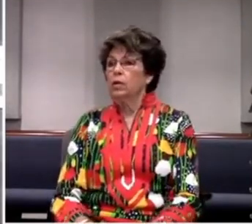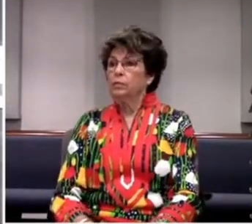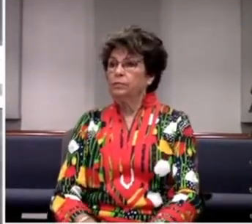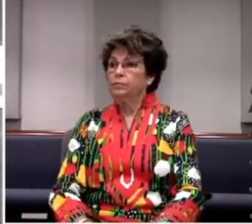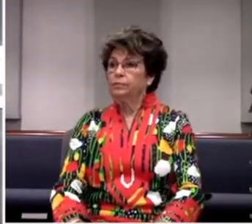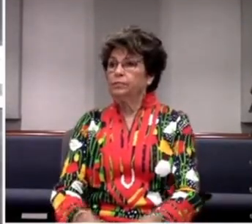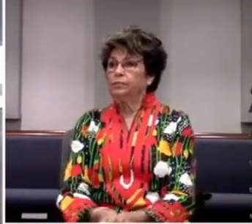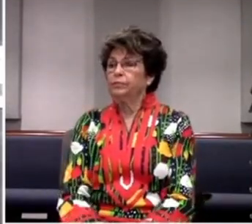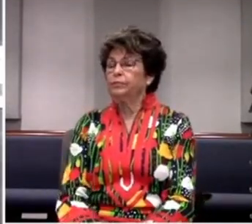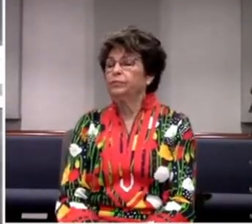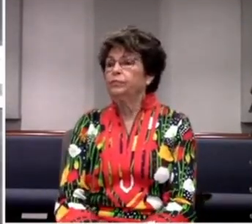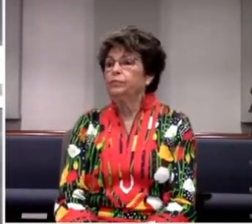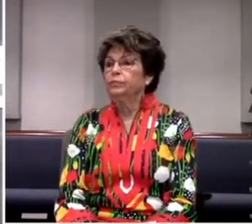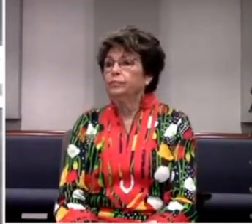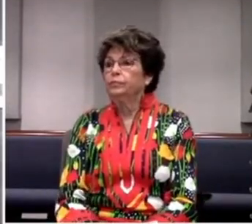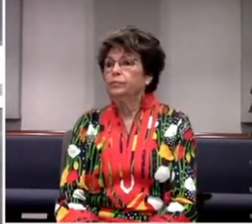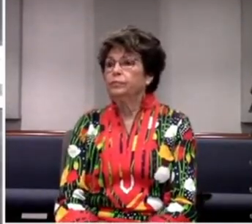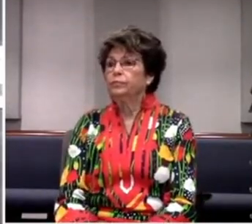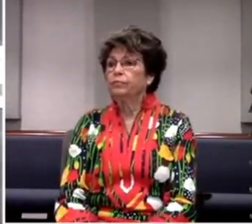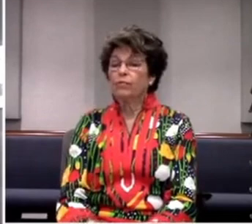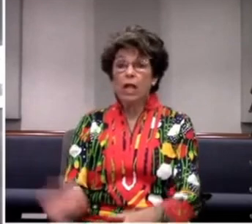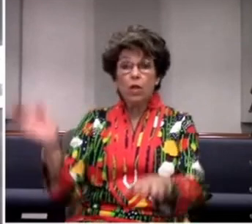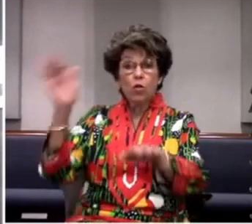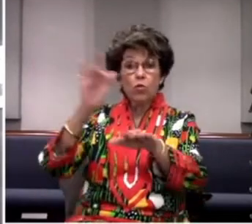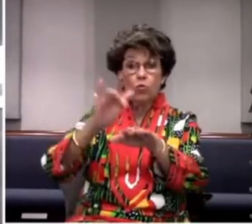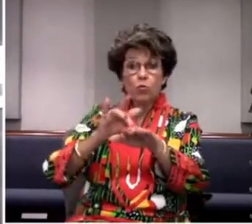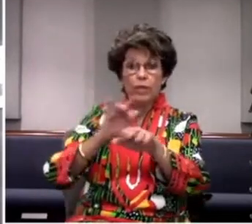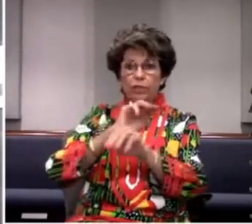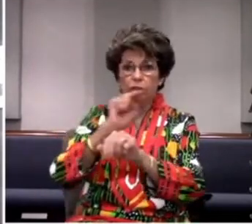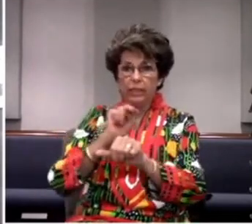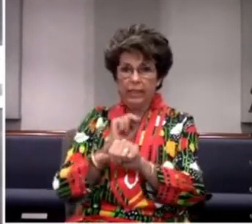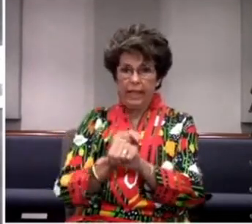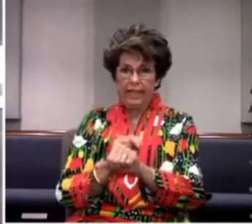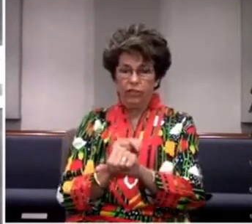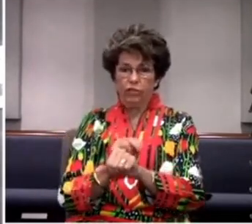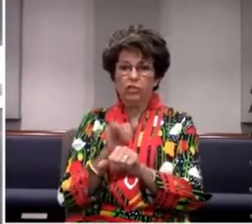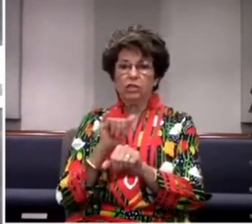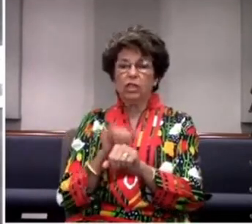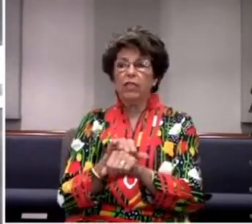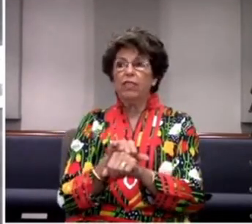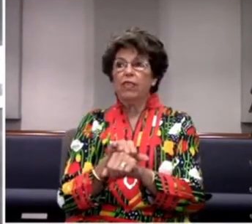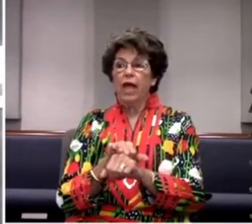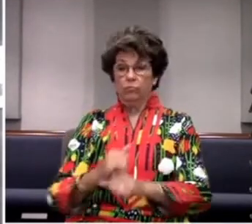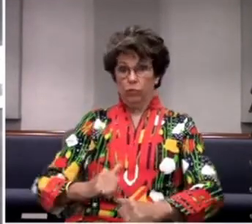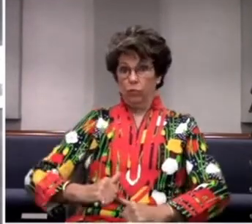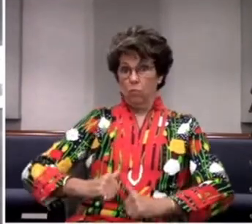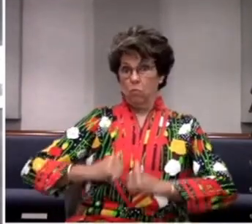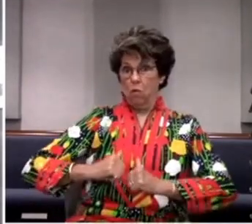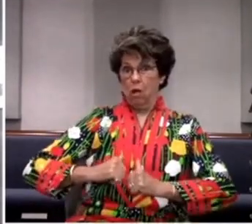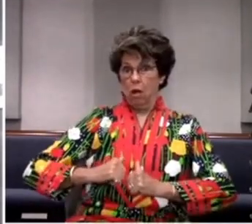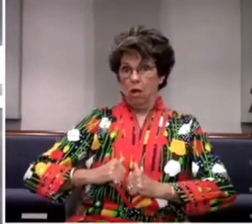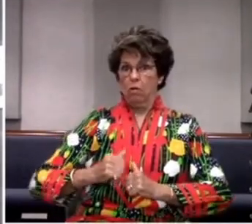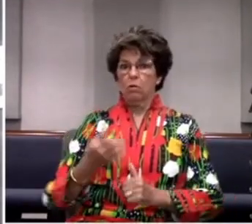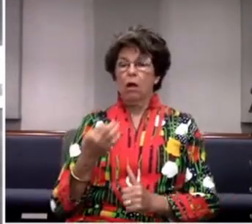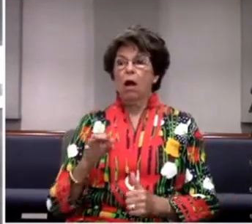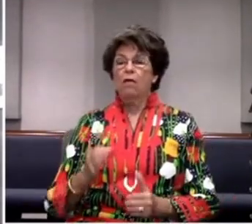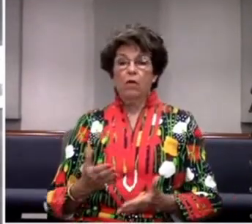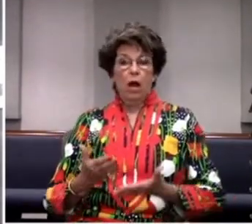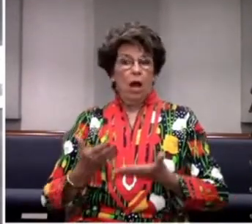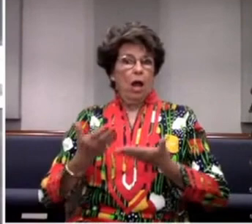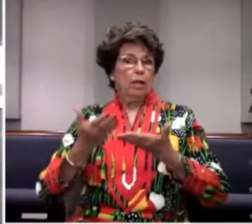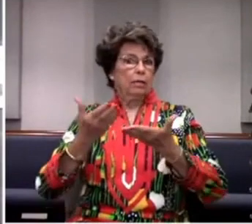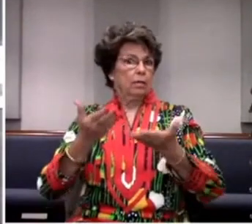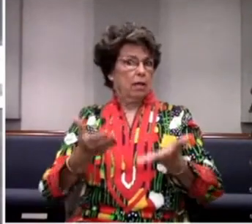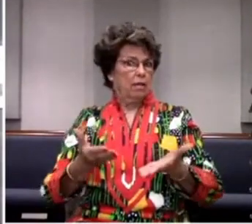Reaching even to nations that prize themselves on benevolence